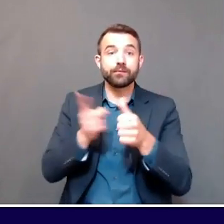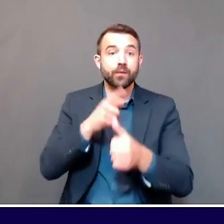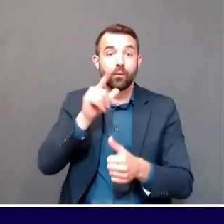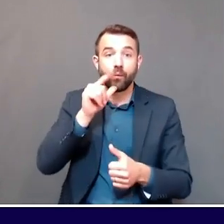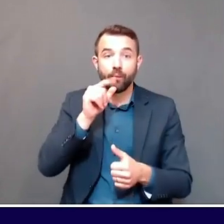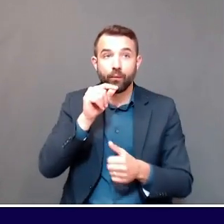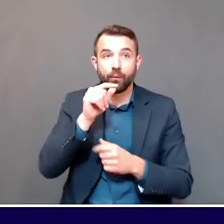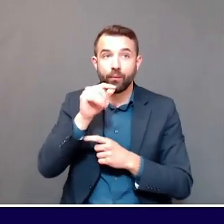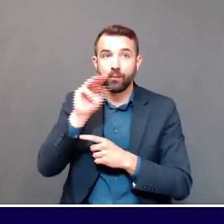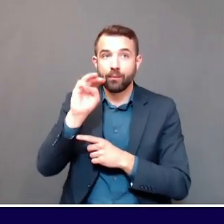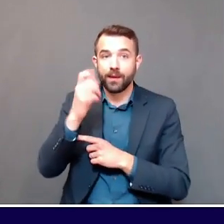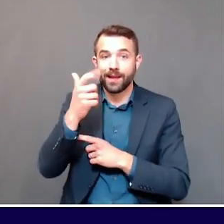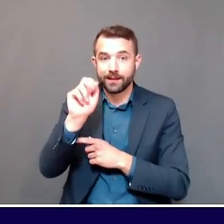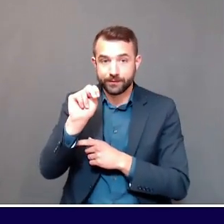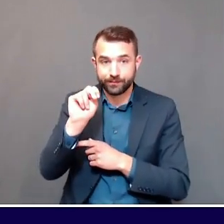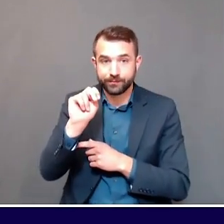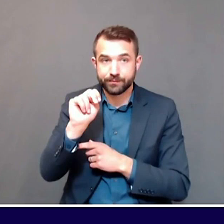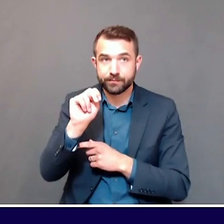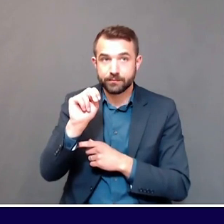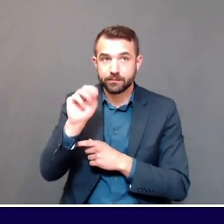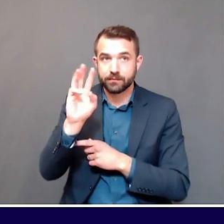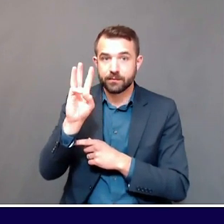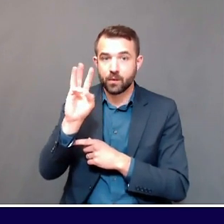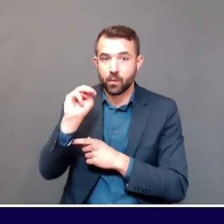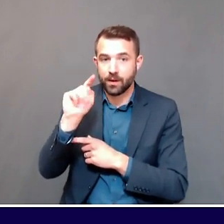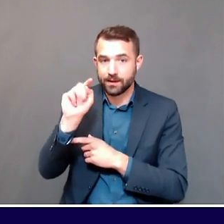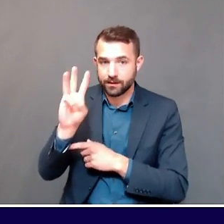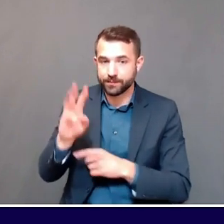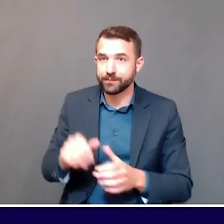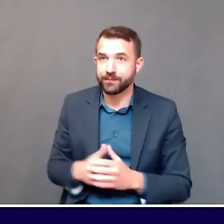Megan from WMTW.